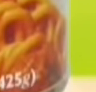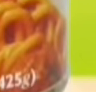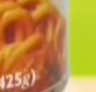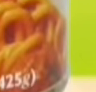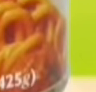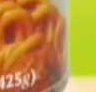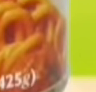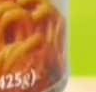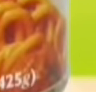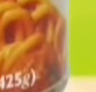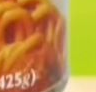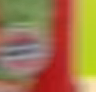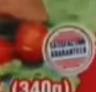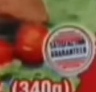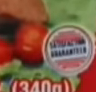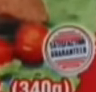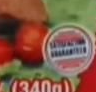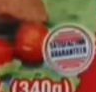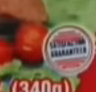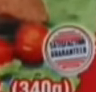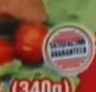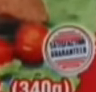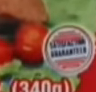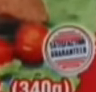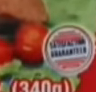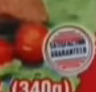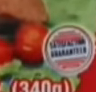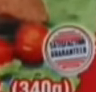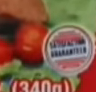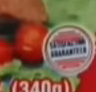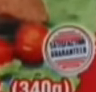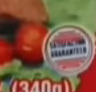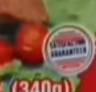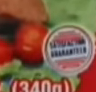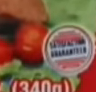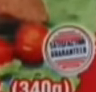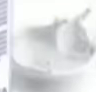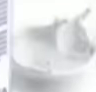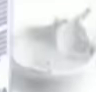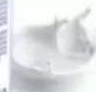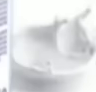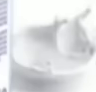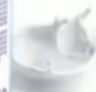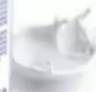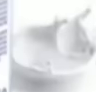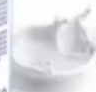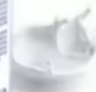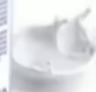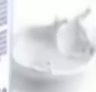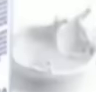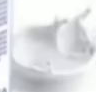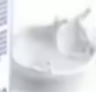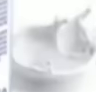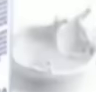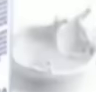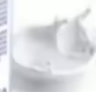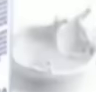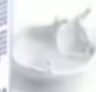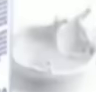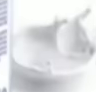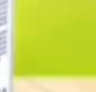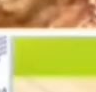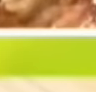ounce, $1.49. Rainbow Corn Beef, 12 ounce, $2.39. Amalanda Milk, 1 liter, 2